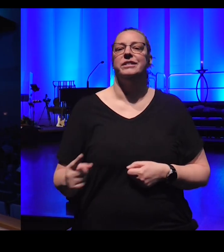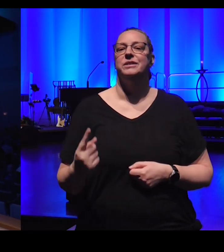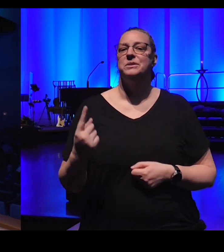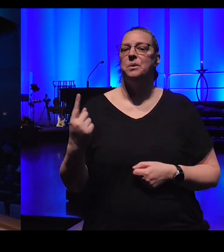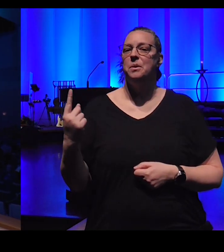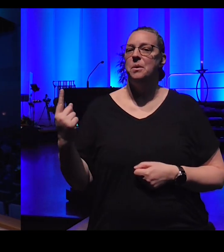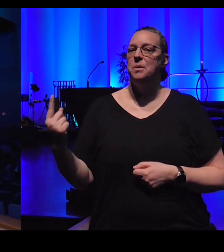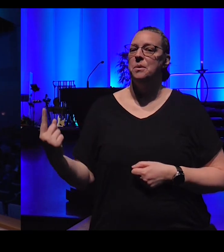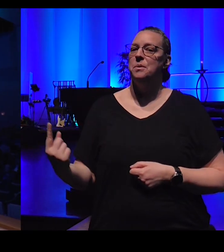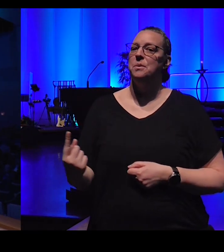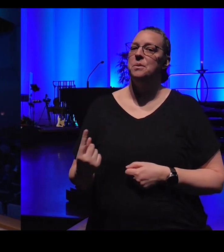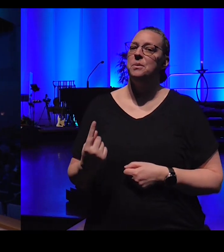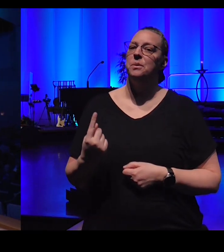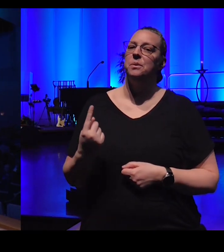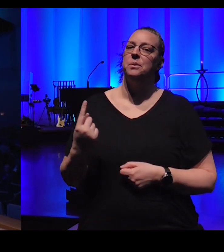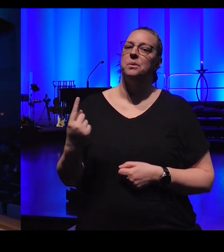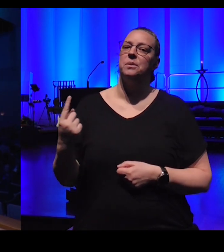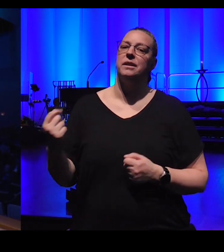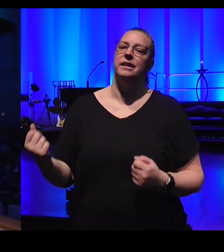There is